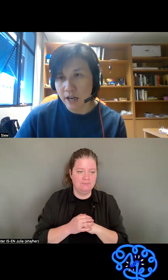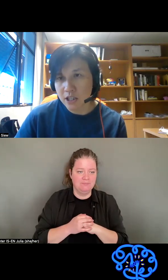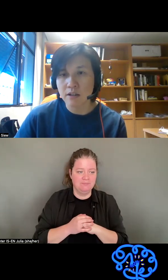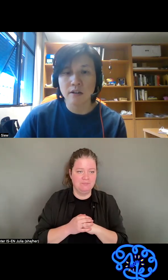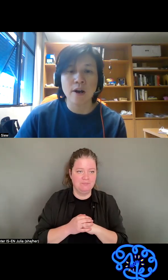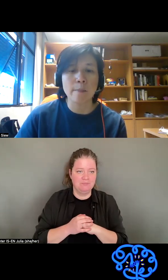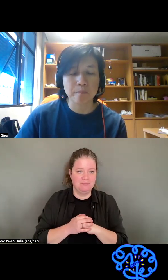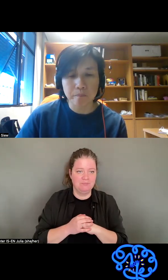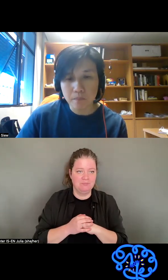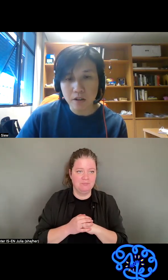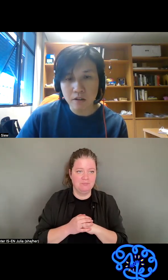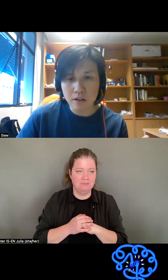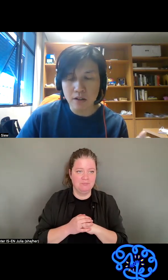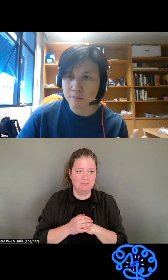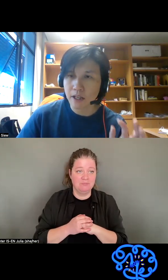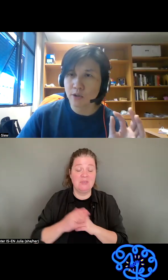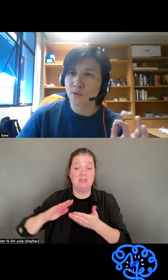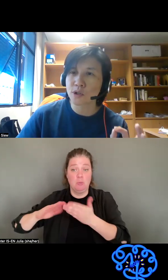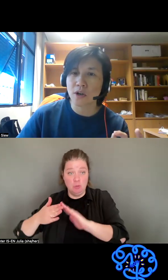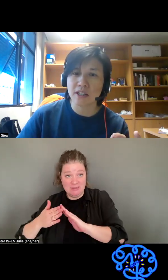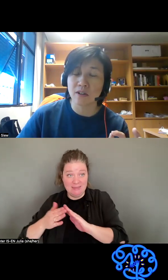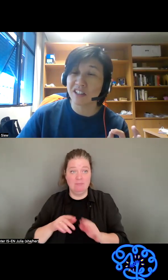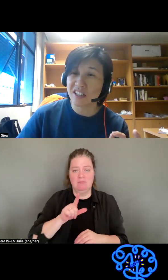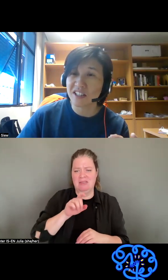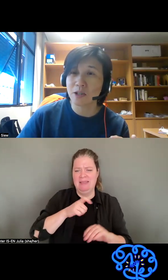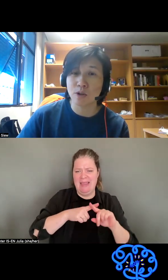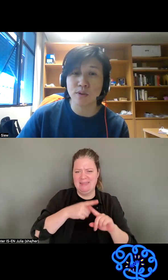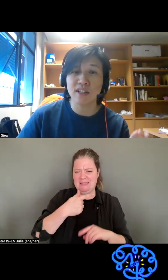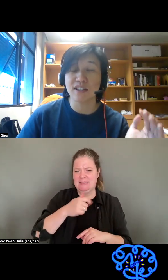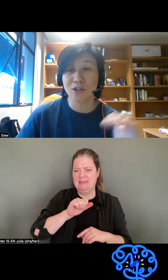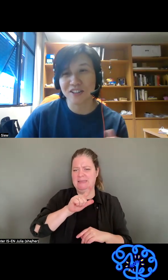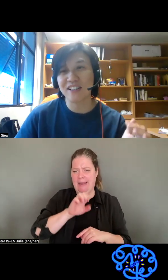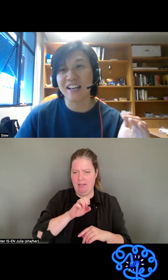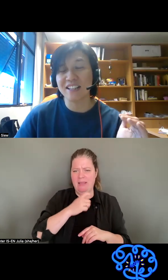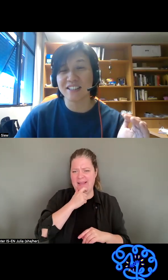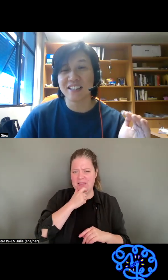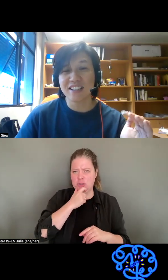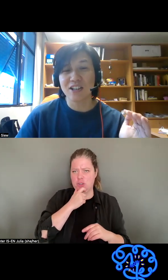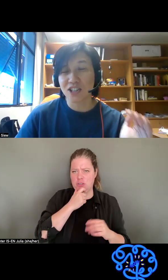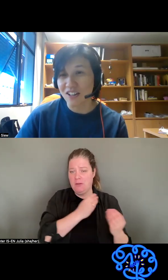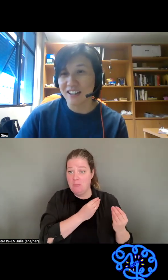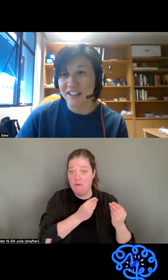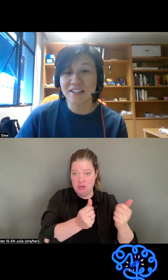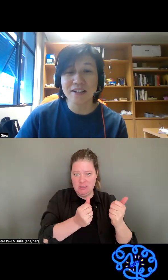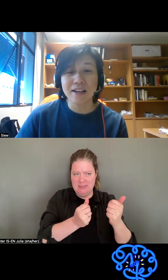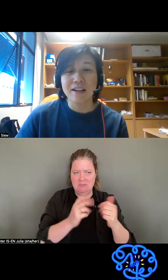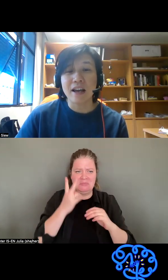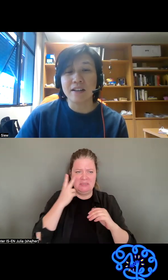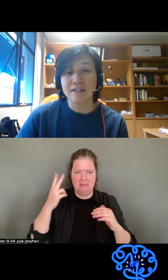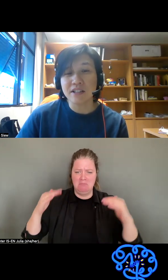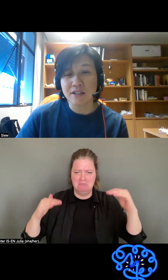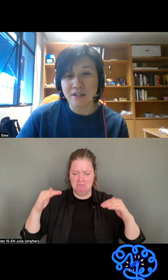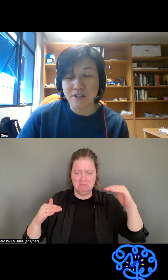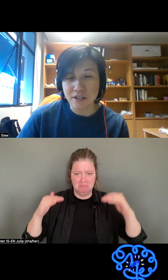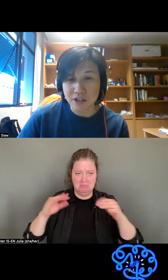Lextel interaction effect, the thing to focus on is on the distance between the dotted and the solid lines.